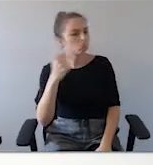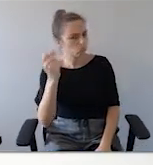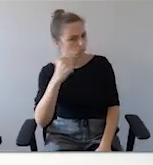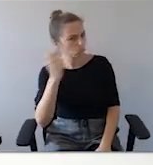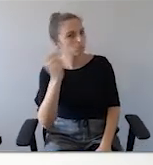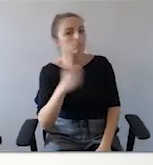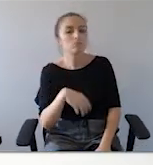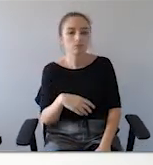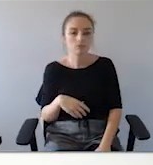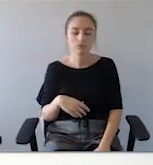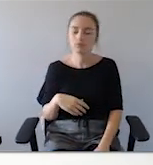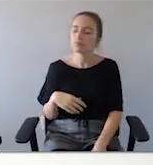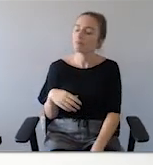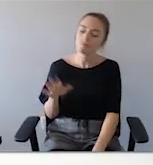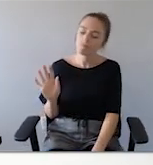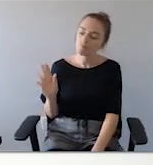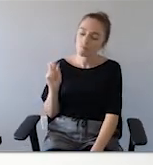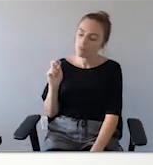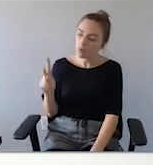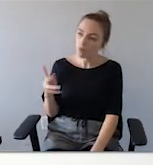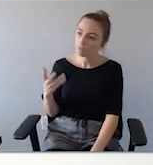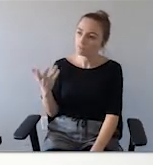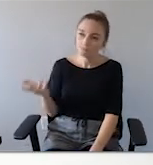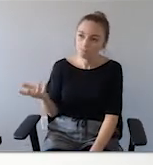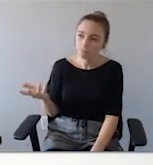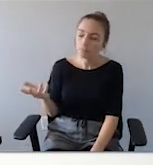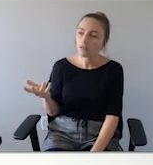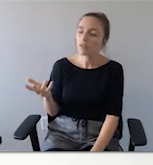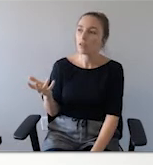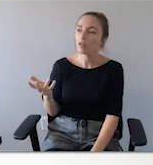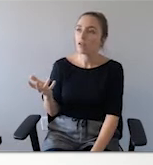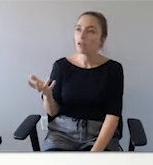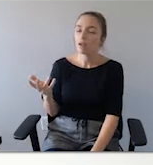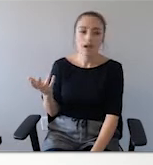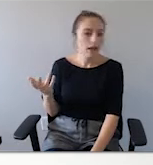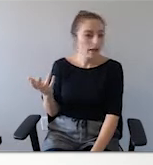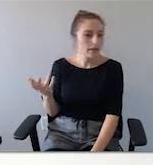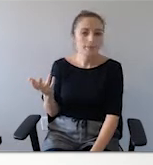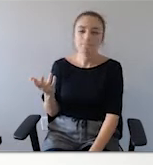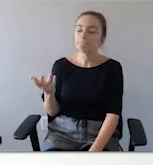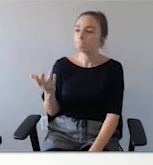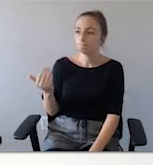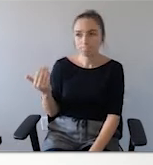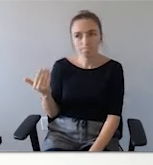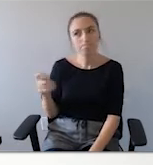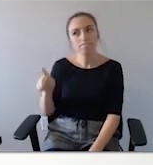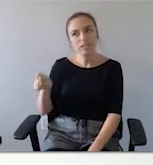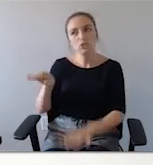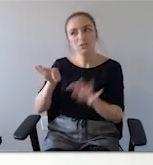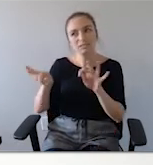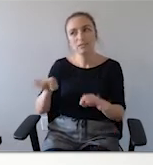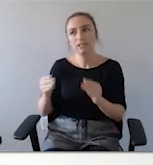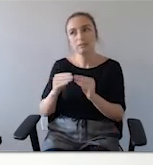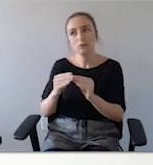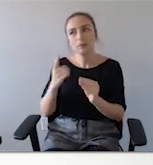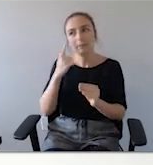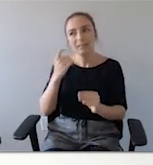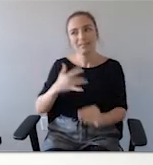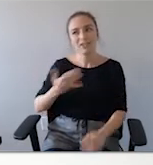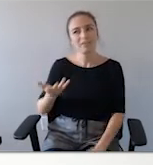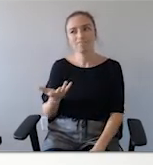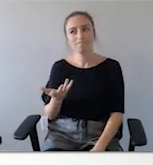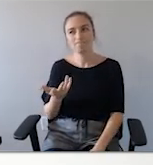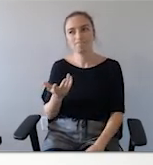was. And I go, okay, so you gotta sell me on this, because this is like right now a no-go, because I